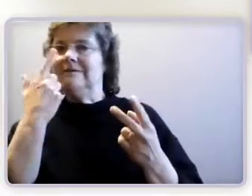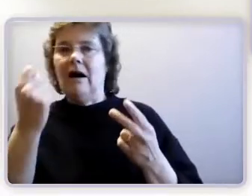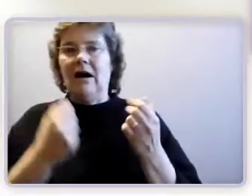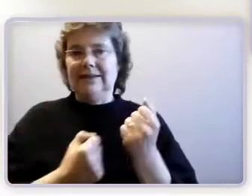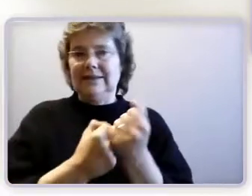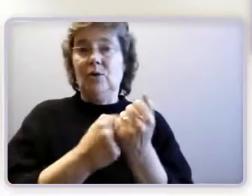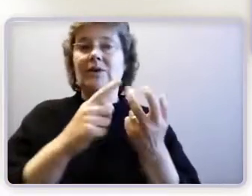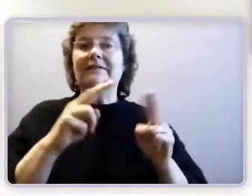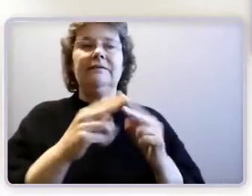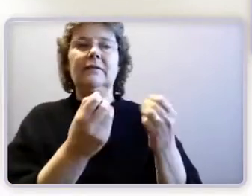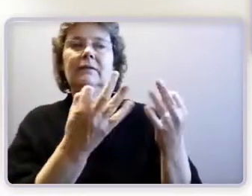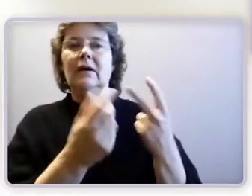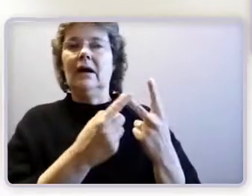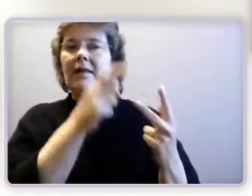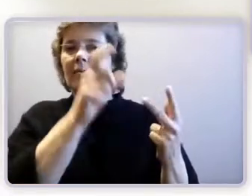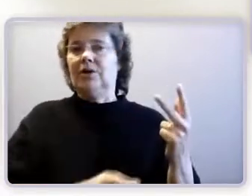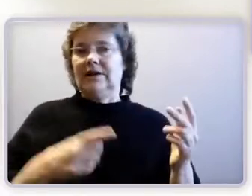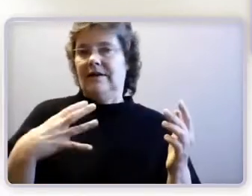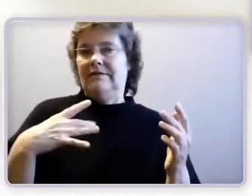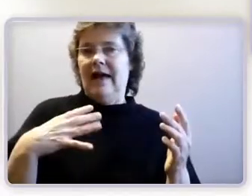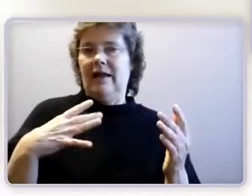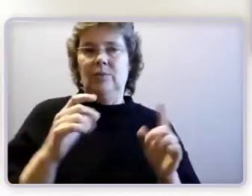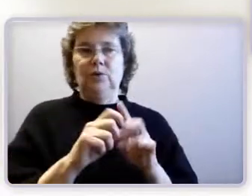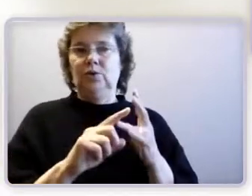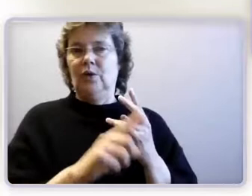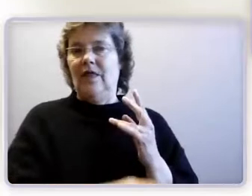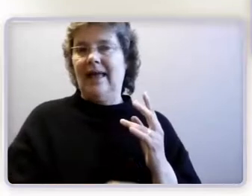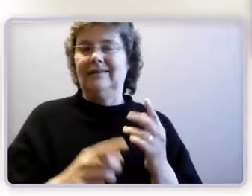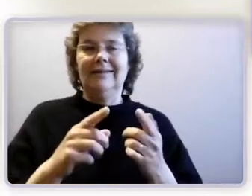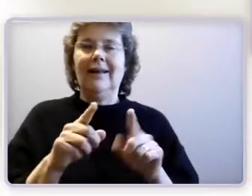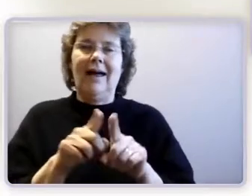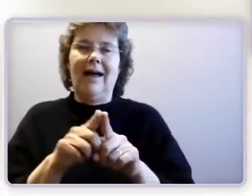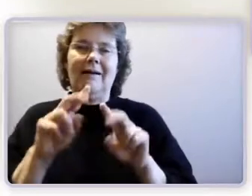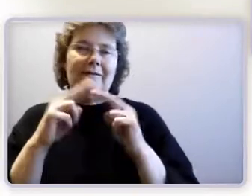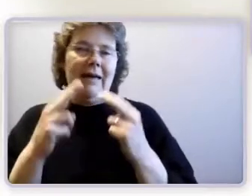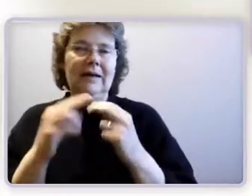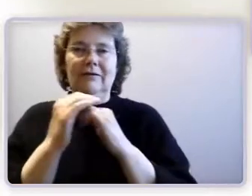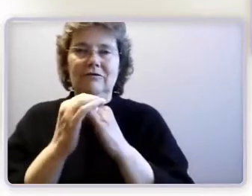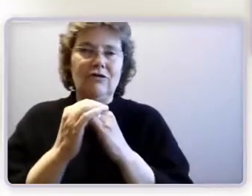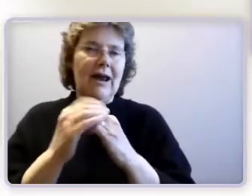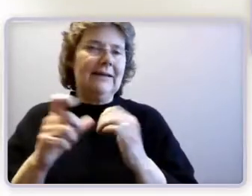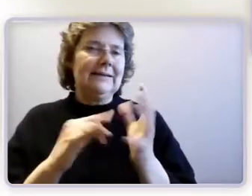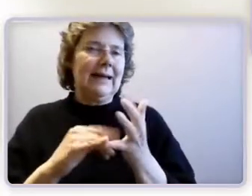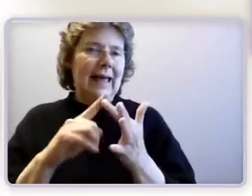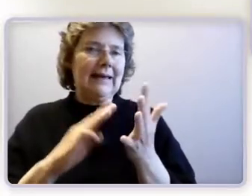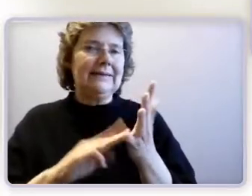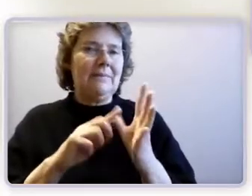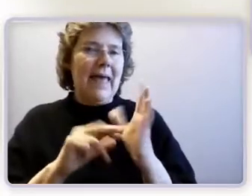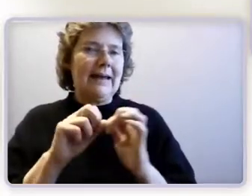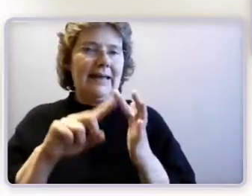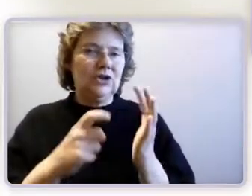to do so, such as family members, friends, a case manager, or a social worker.